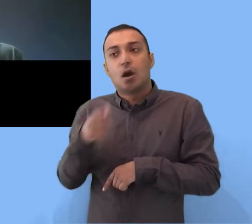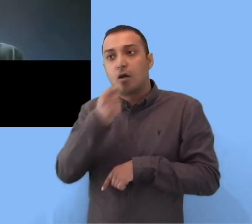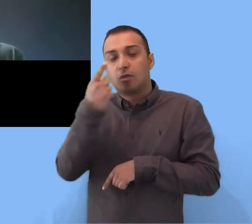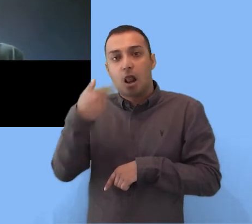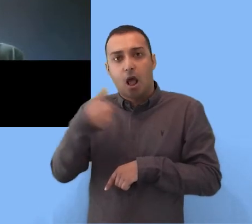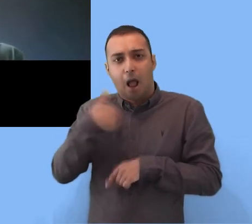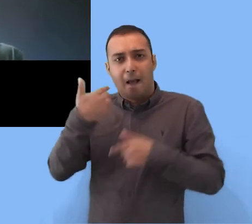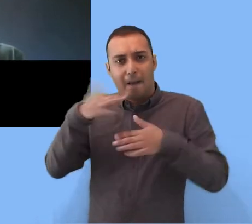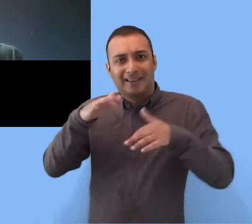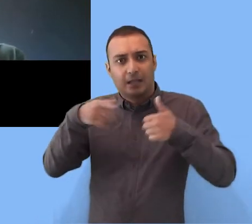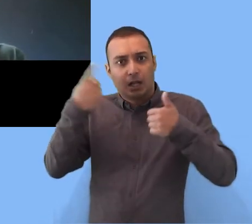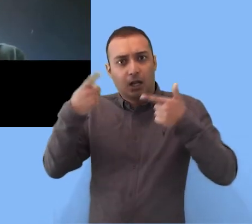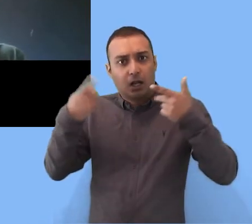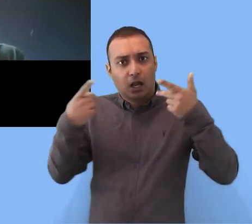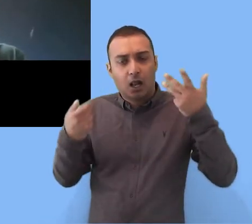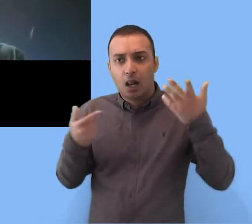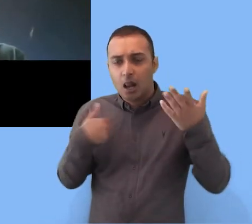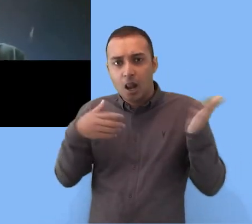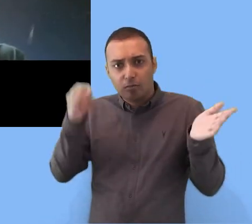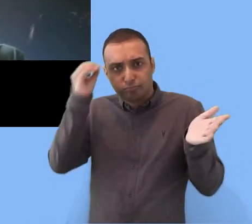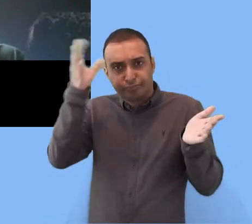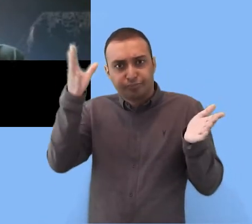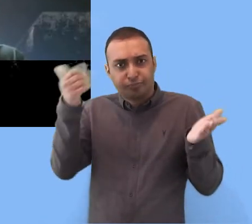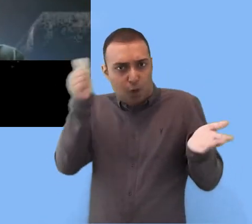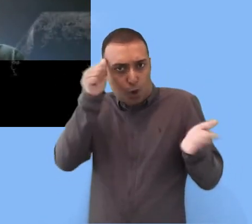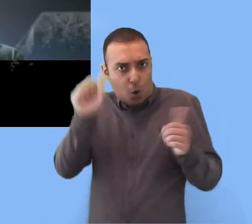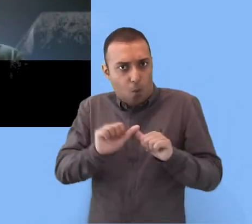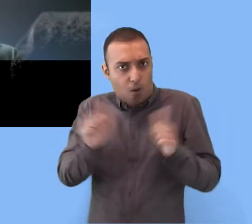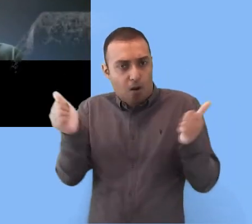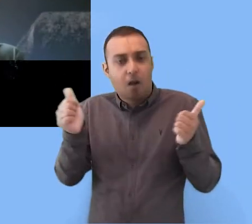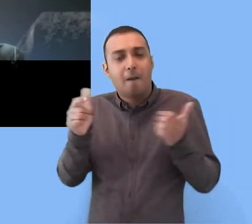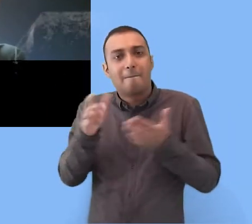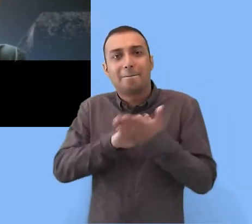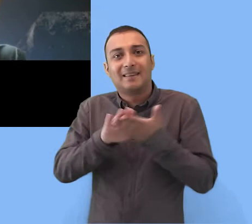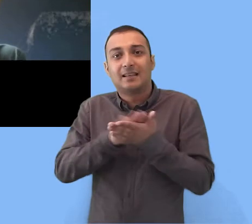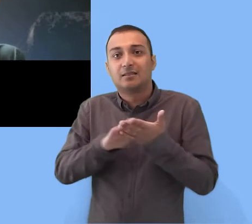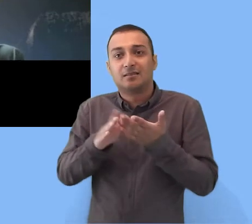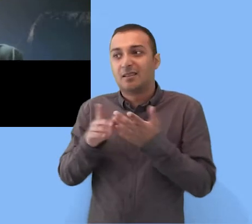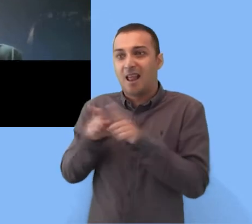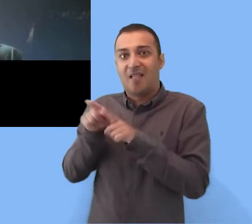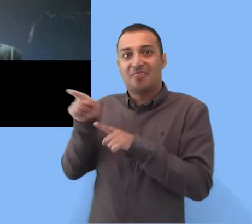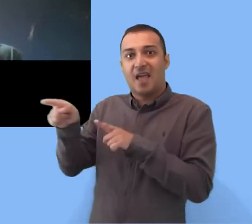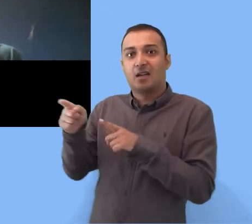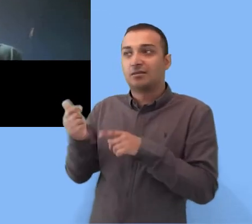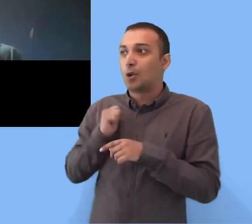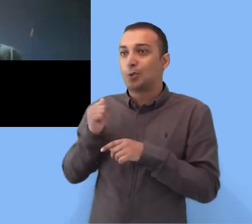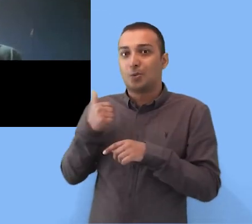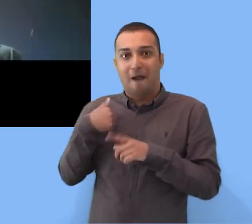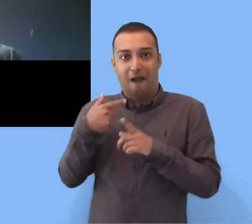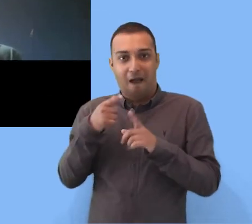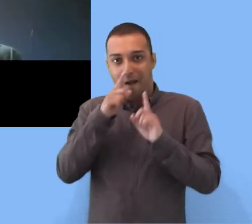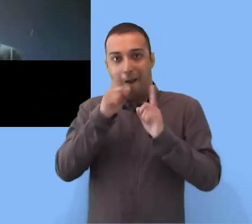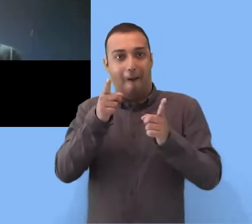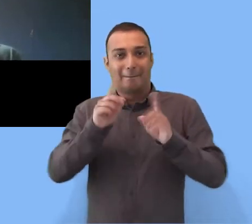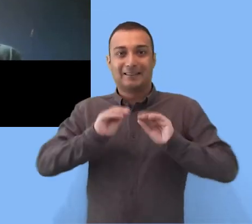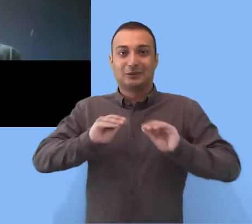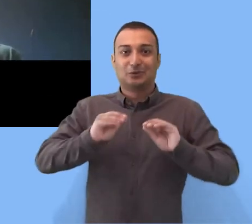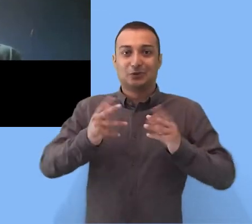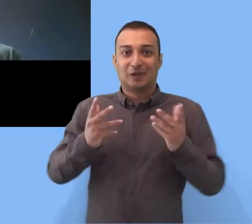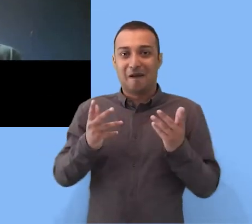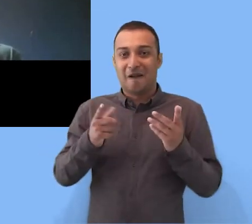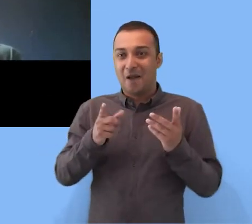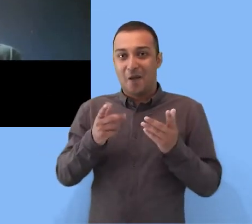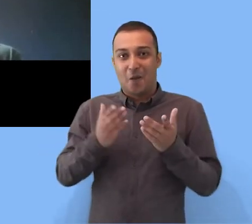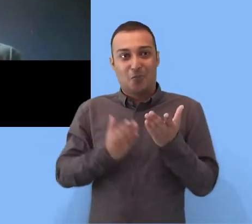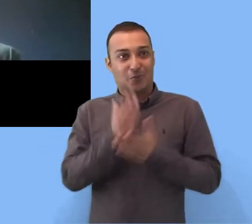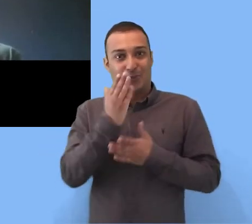about giving people a chance, you know what I mean? And listening, just listen, learn, listen